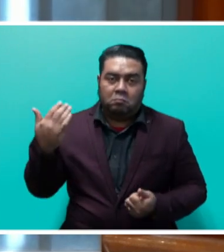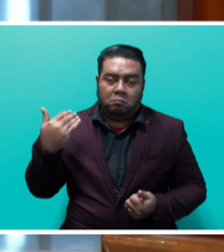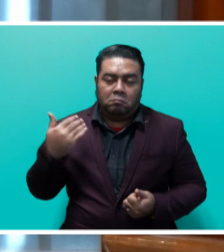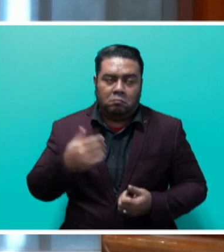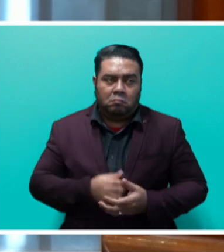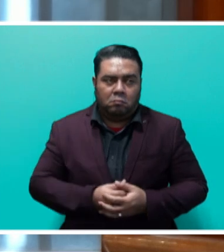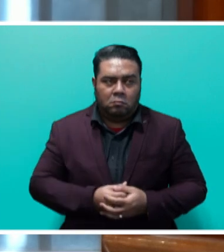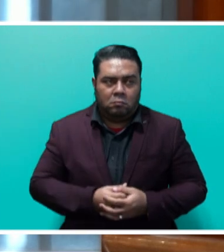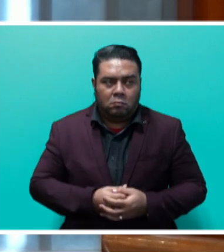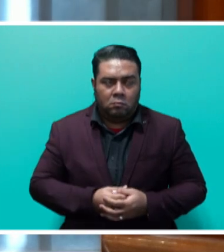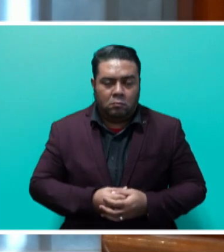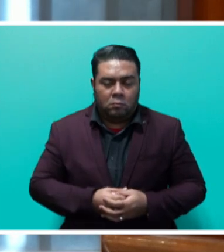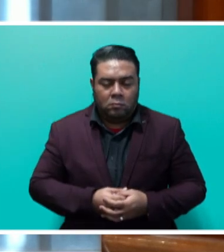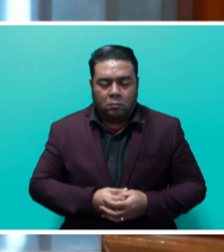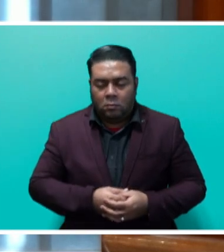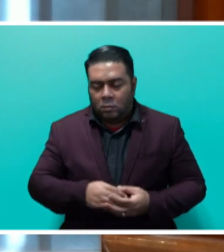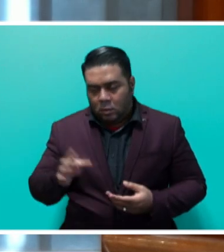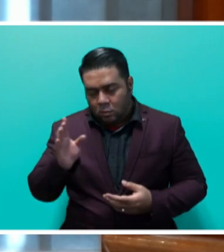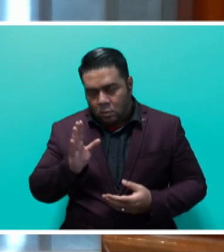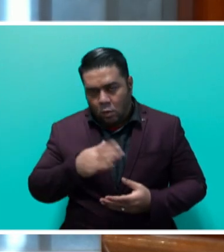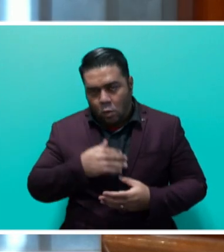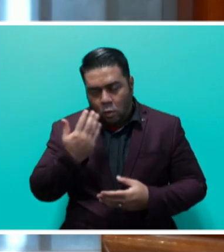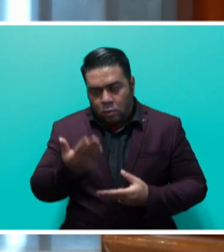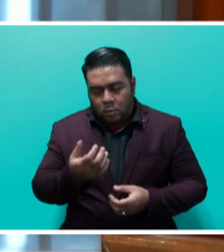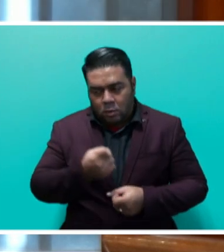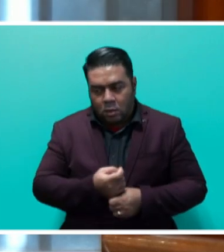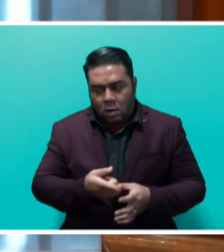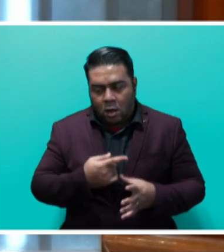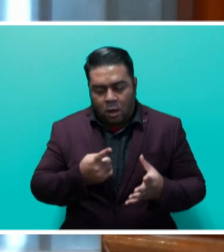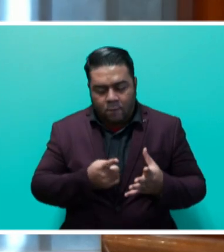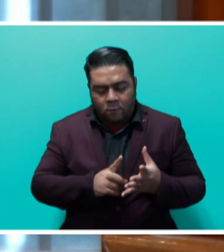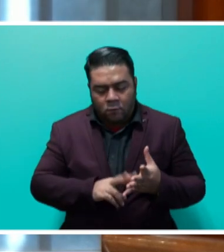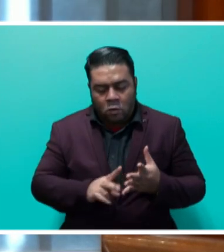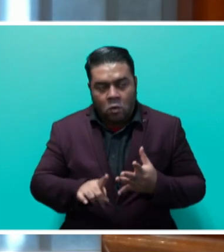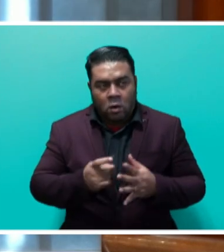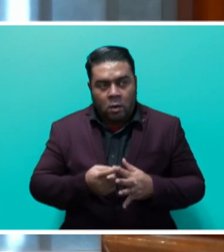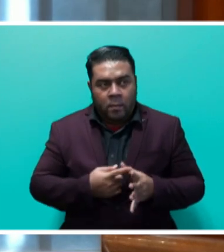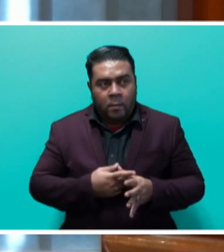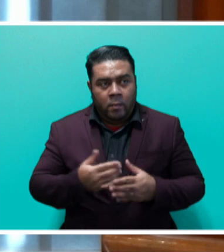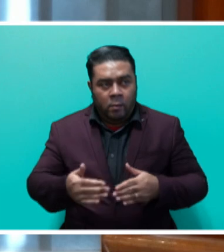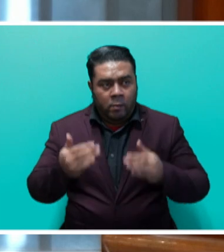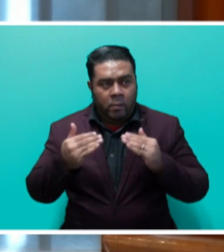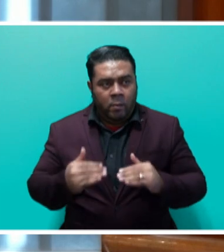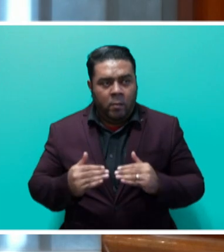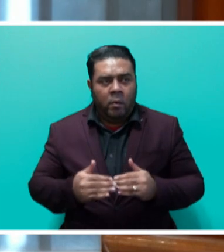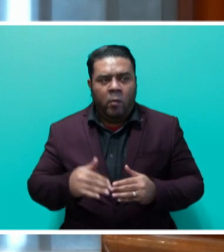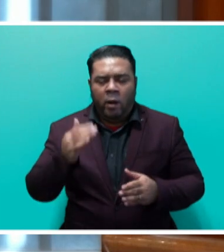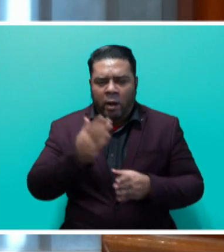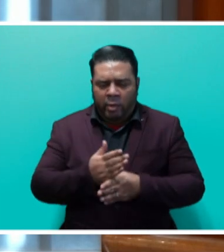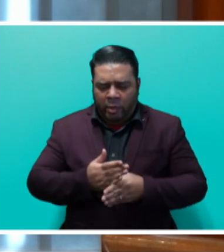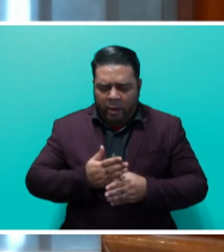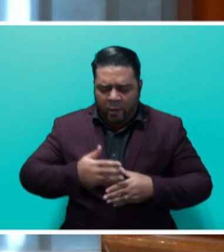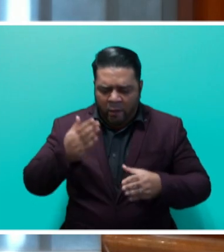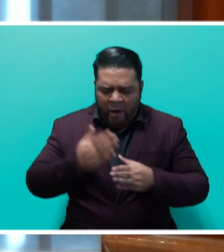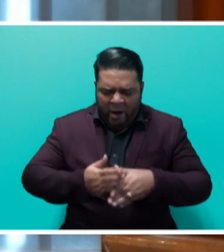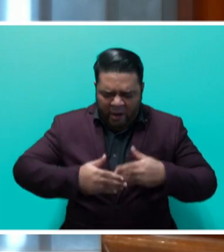Ngavoka will remember when that actually happened. So moving on, we are also genuinely working on building